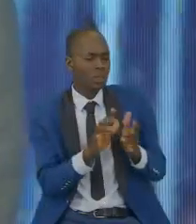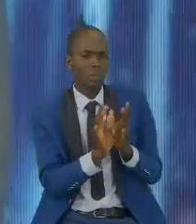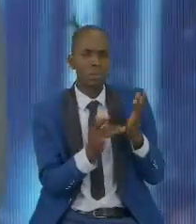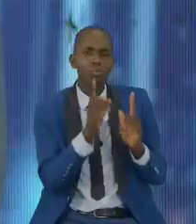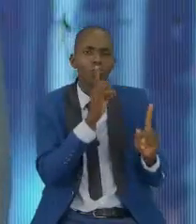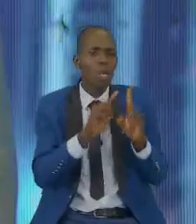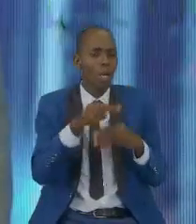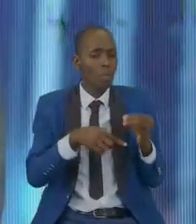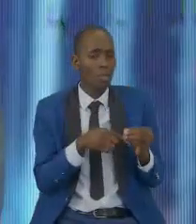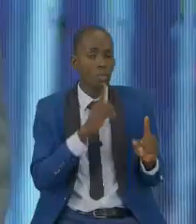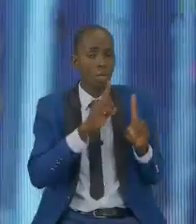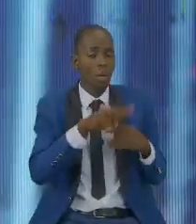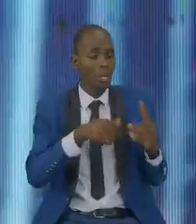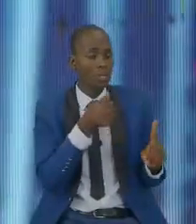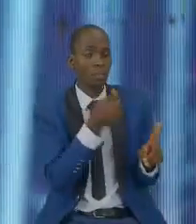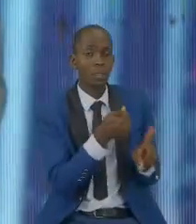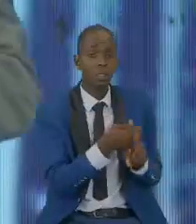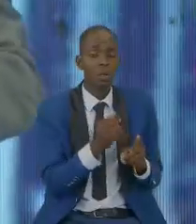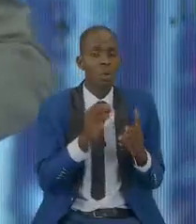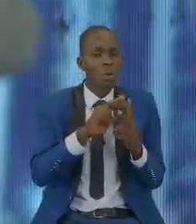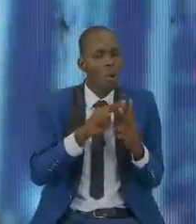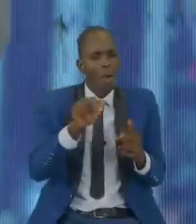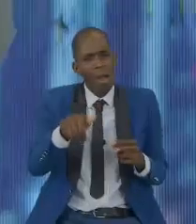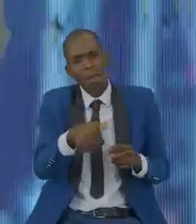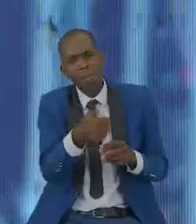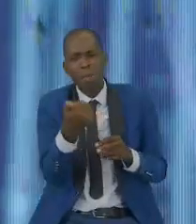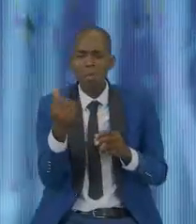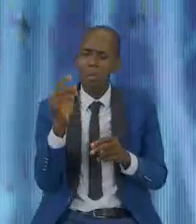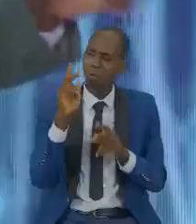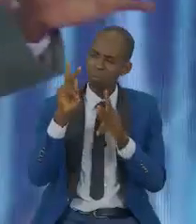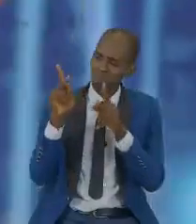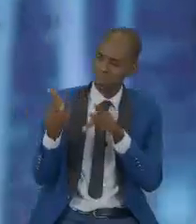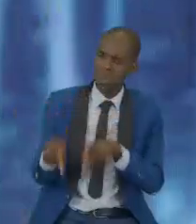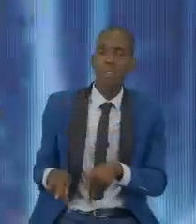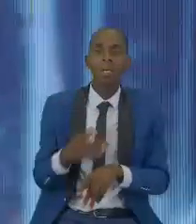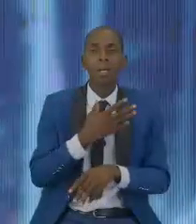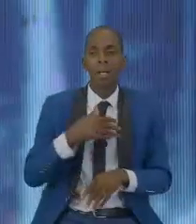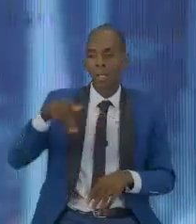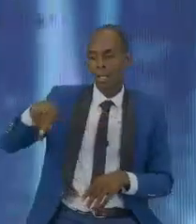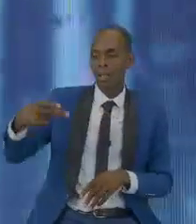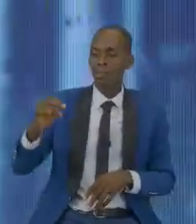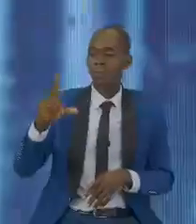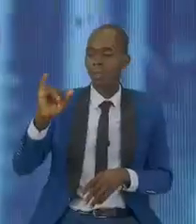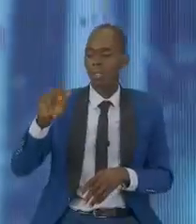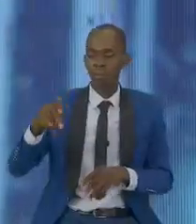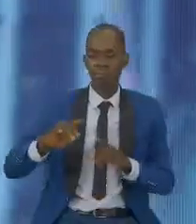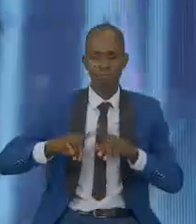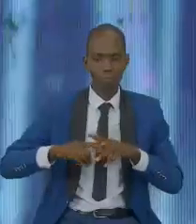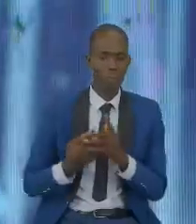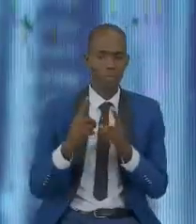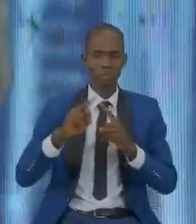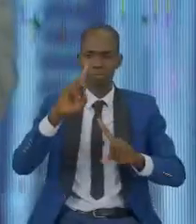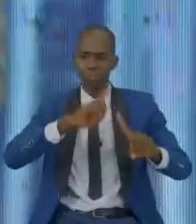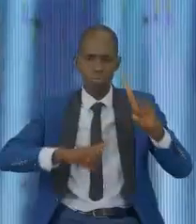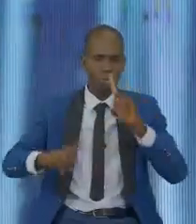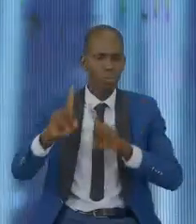himself, or is he talking about another one? And Philip opened his mouth at that time,